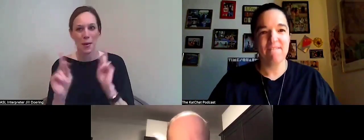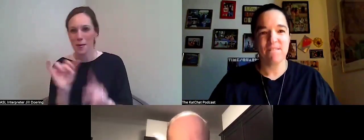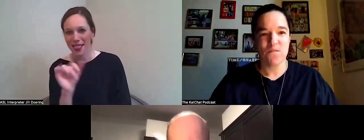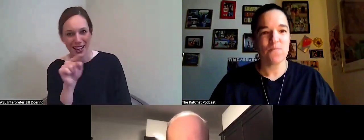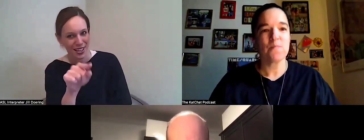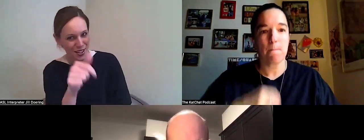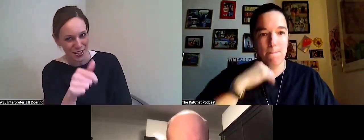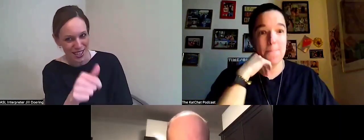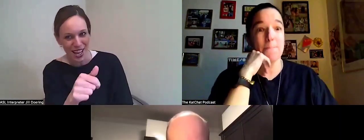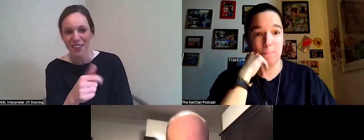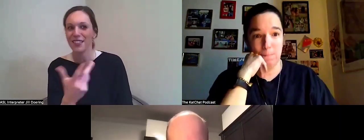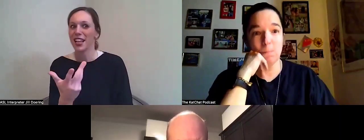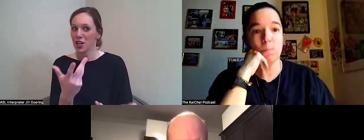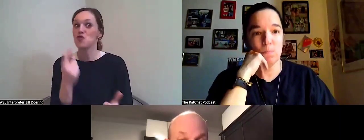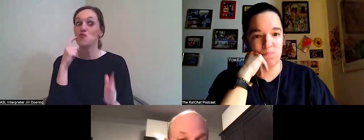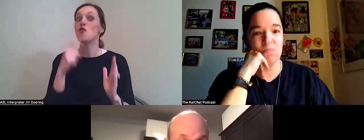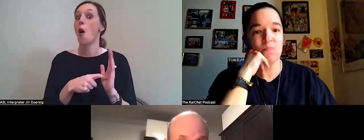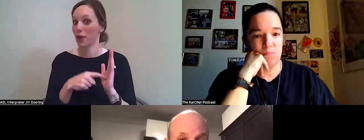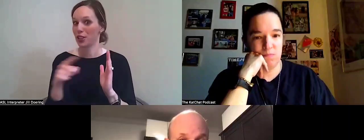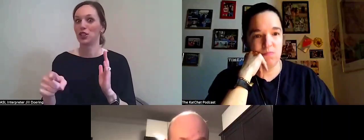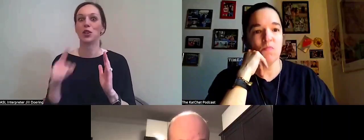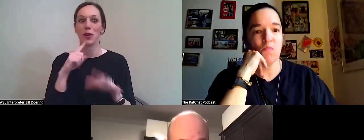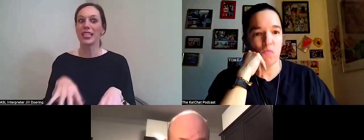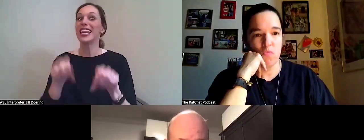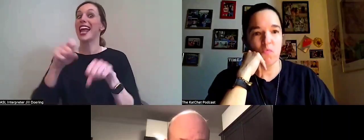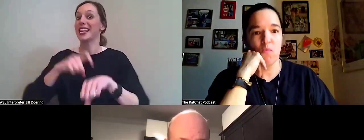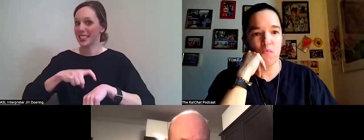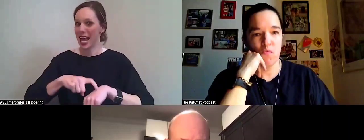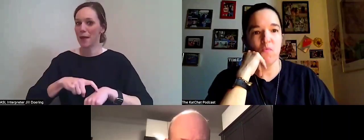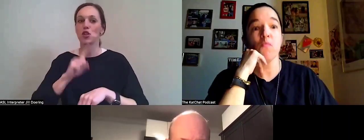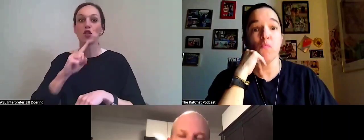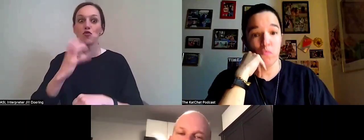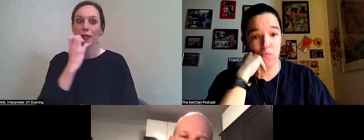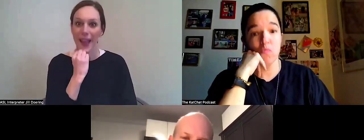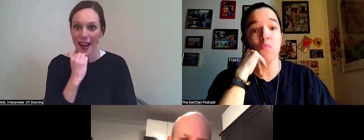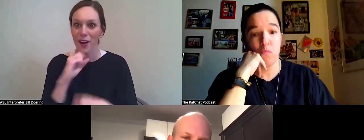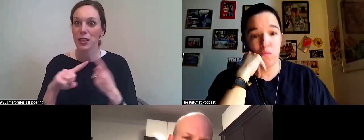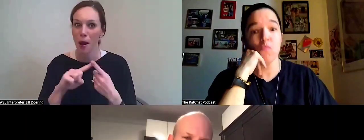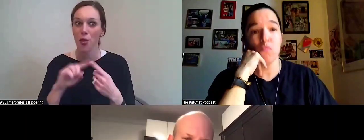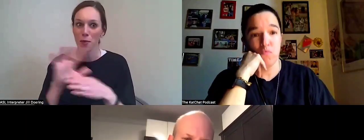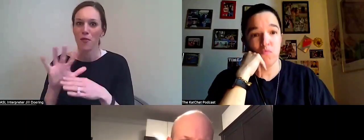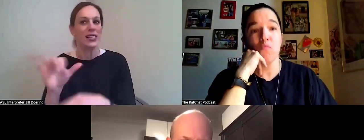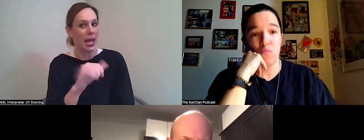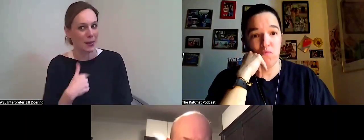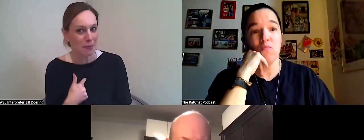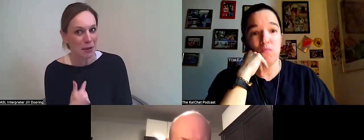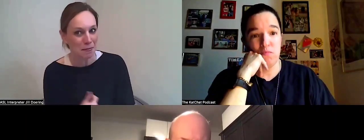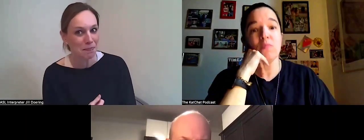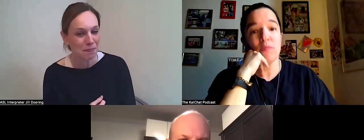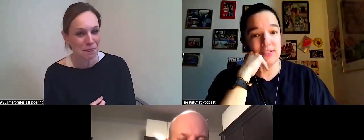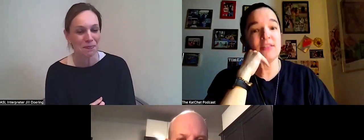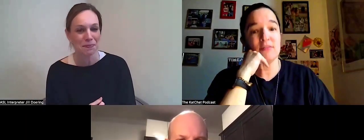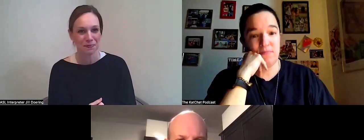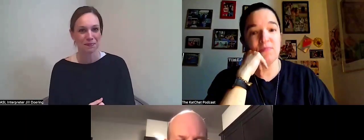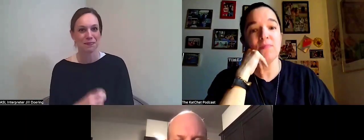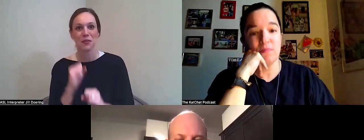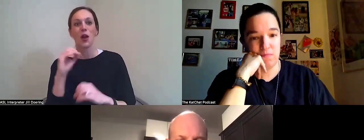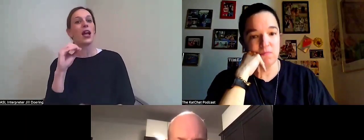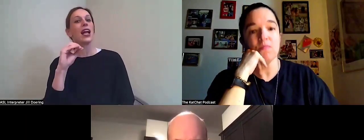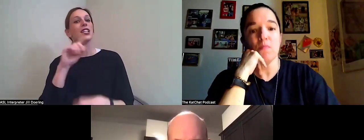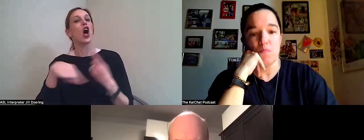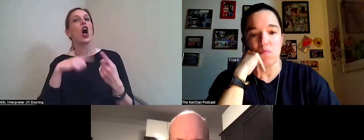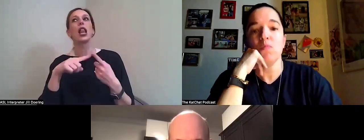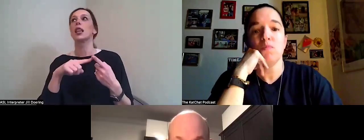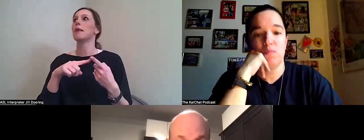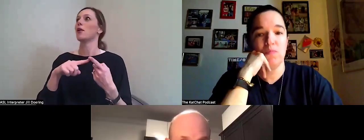can tell that she puts the time in and she truly cares about the movie she makes, much like me. It's all about how do we